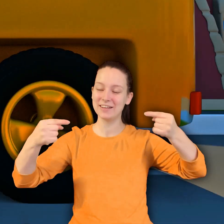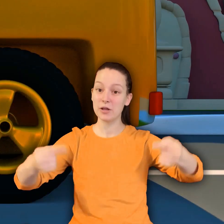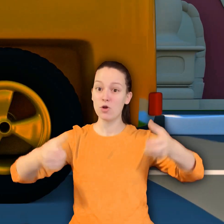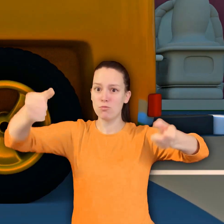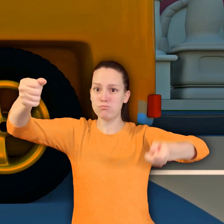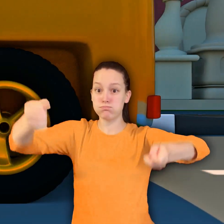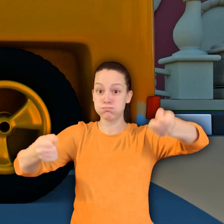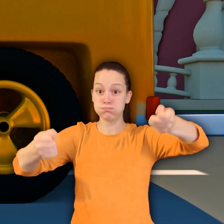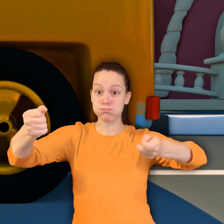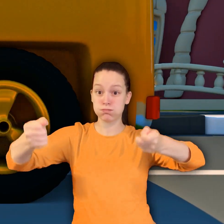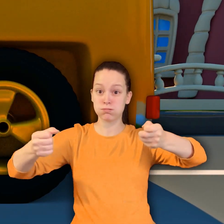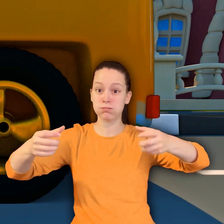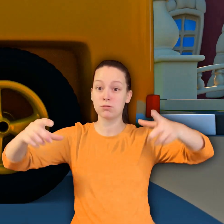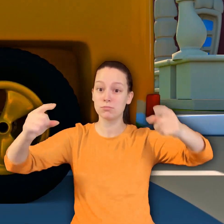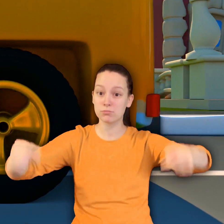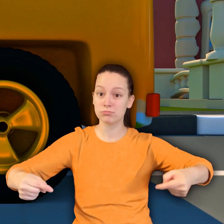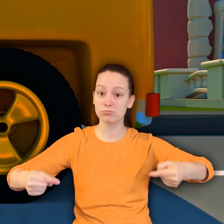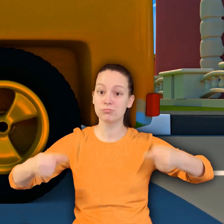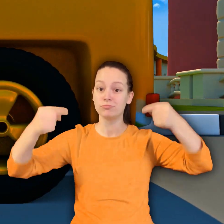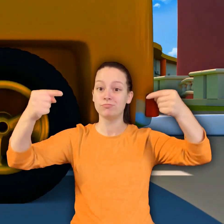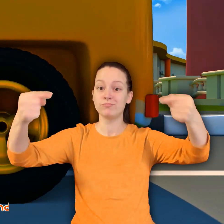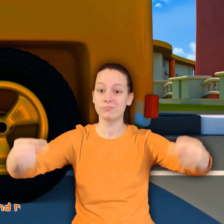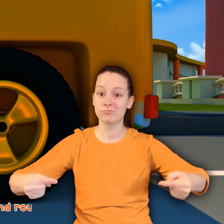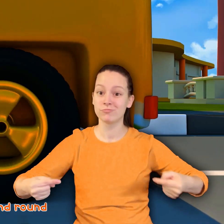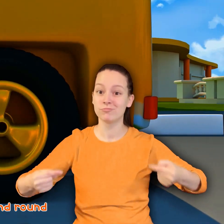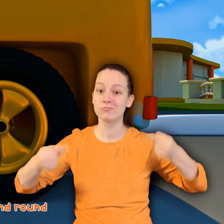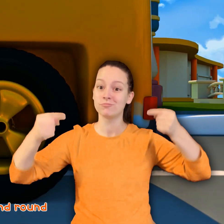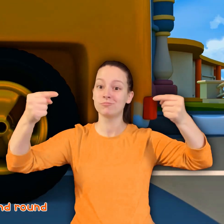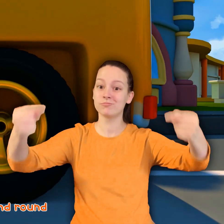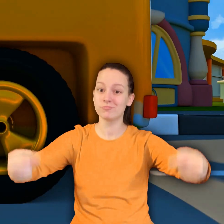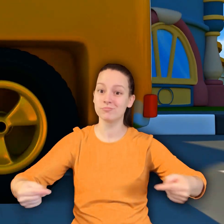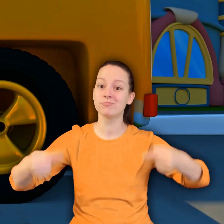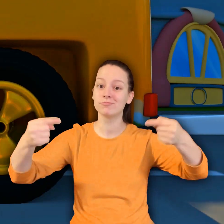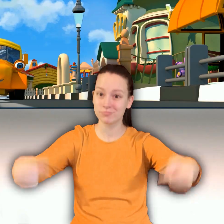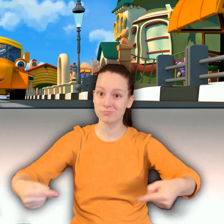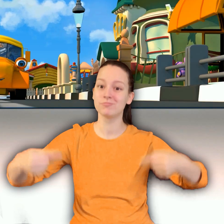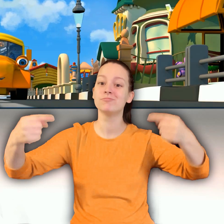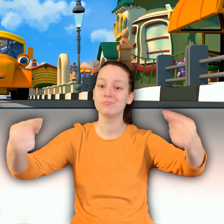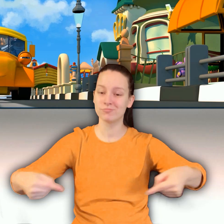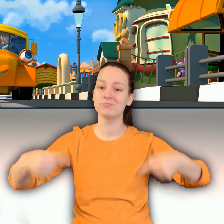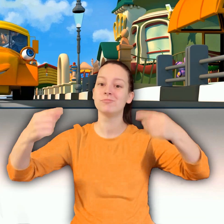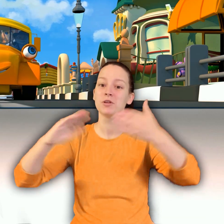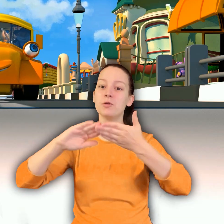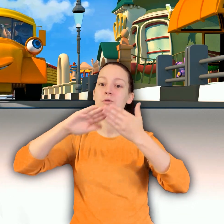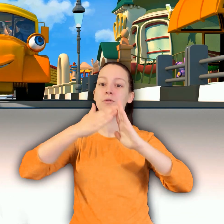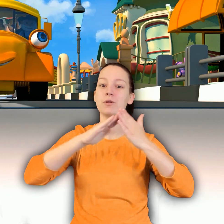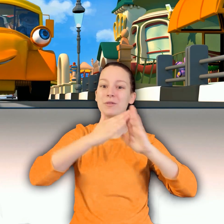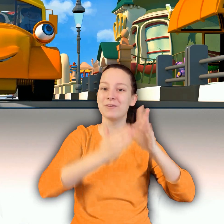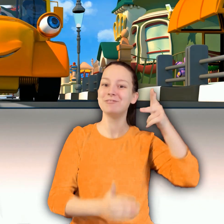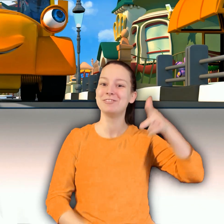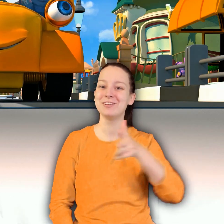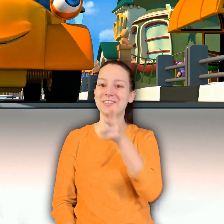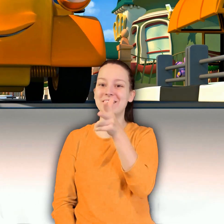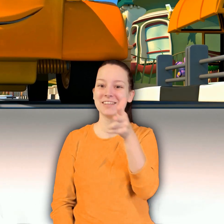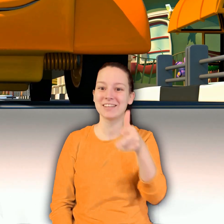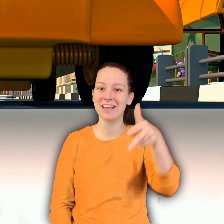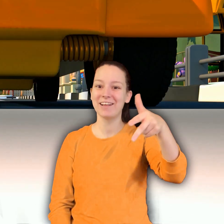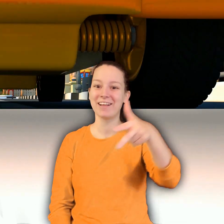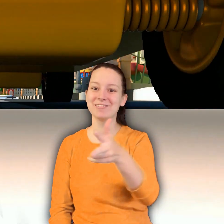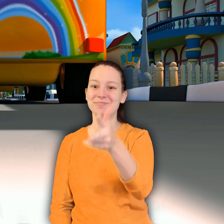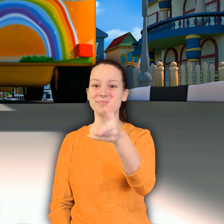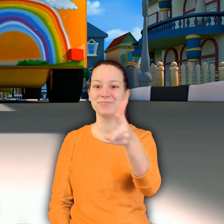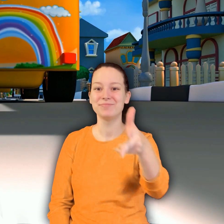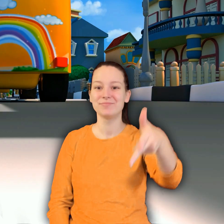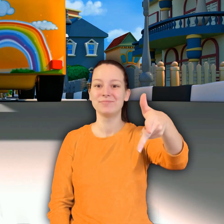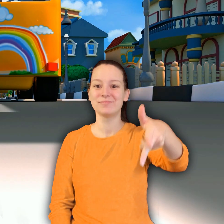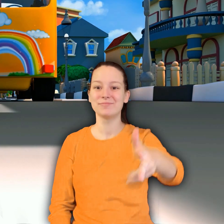and round the wheels on the bus go round and round all through